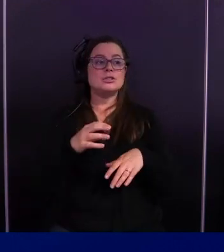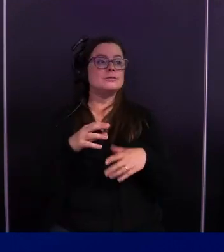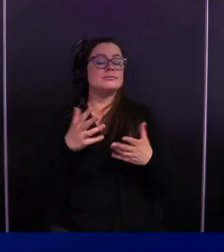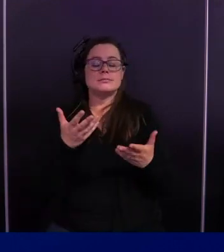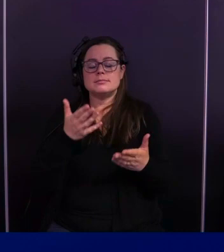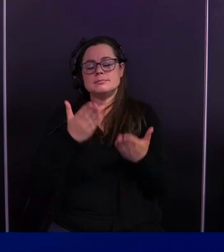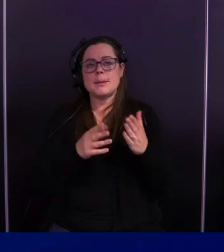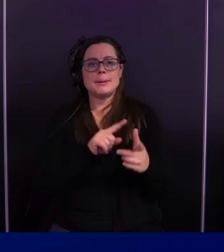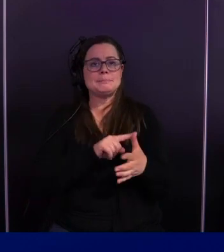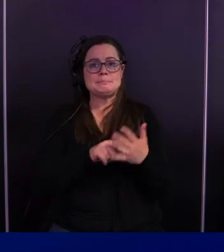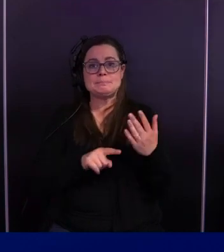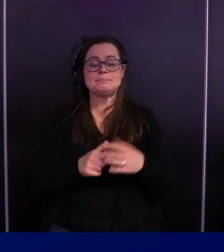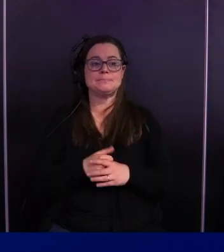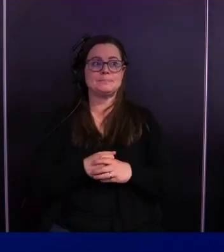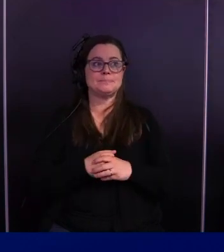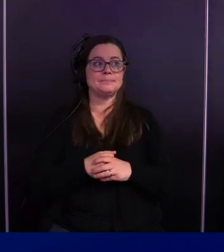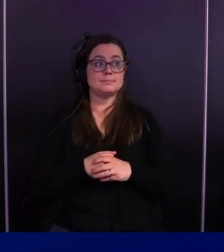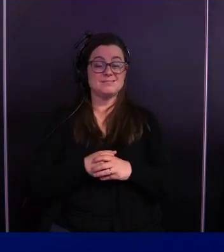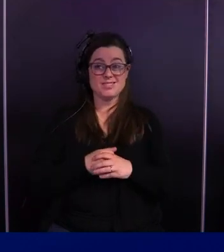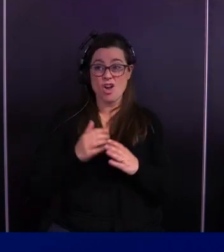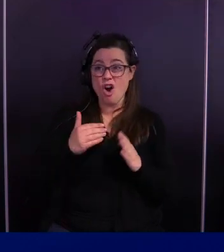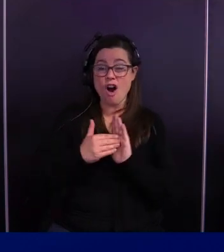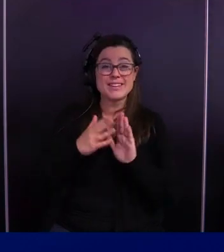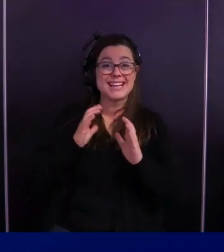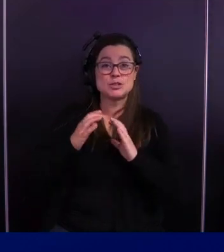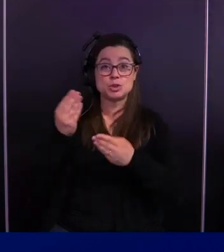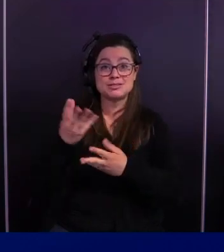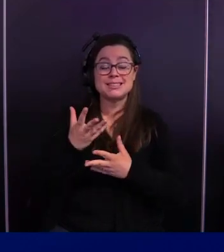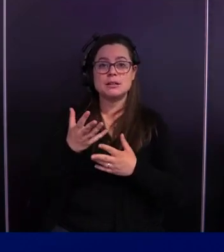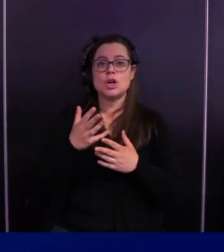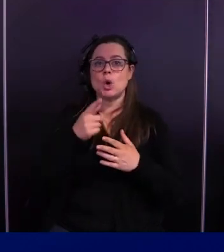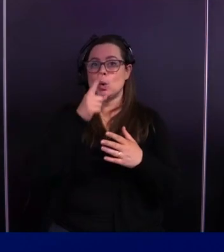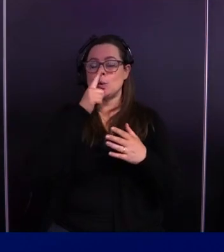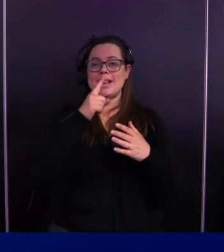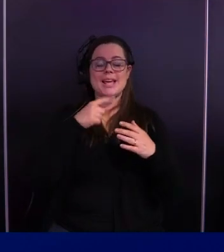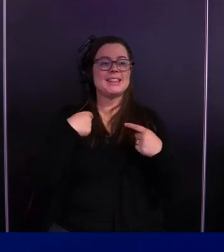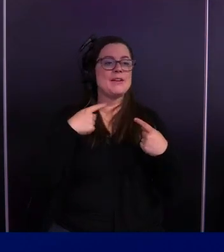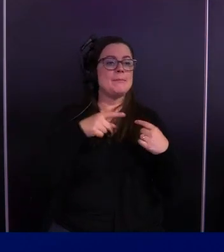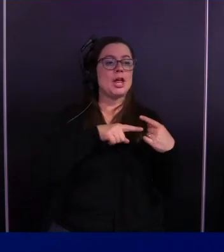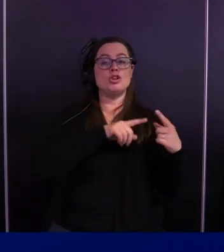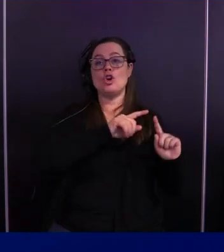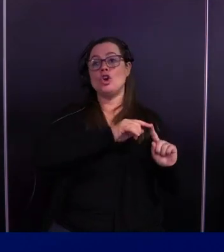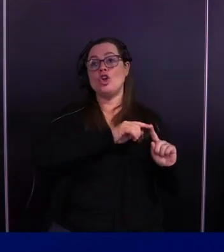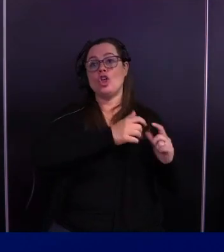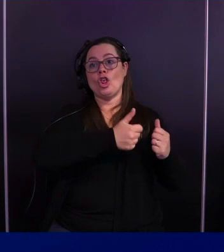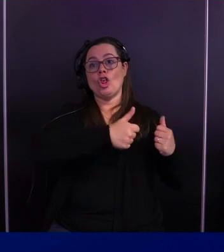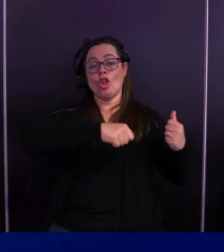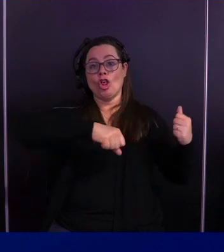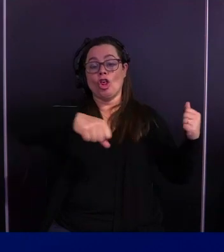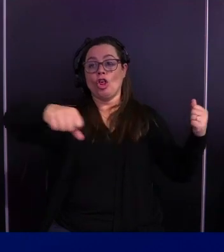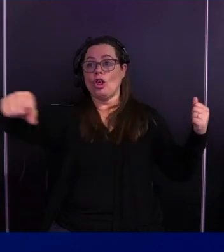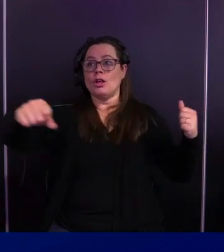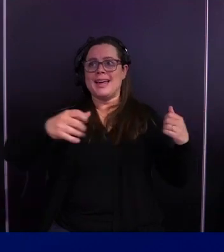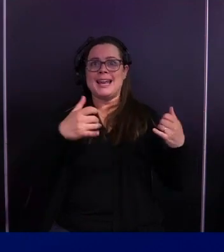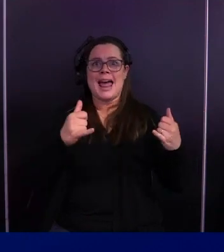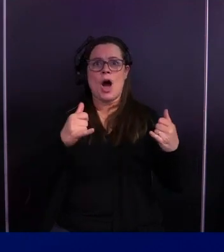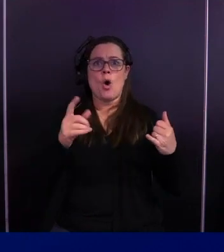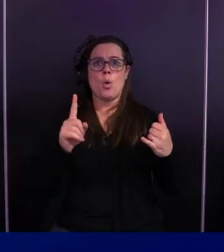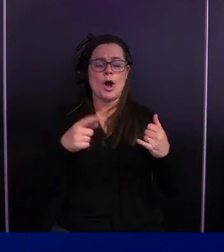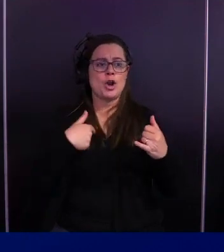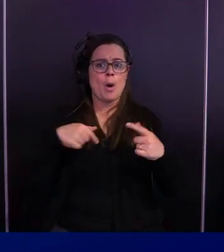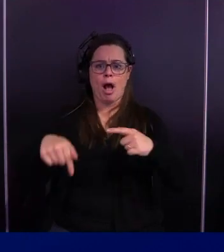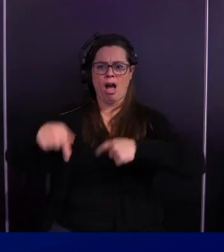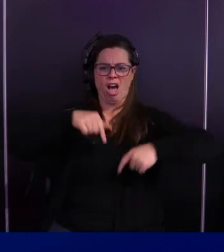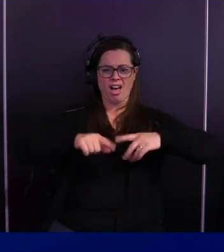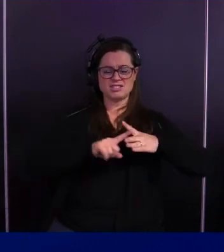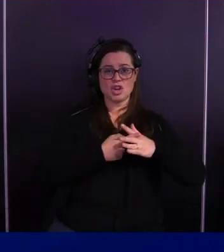Well, what we hear a lot from customers is they're so far down the road, they don't know where to start, right? And it can be intimidating,